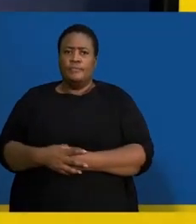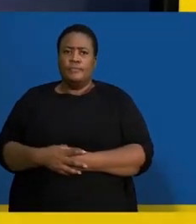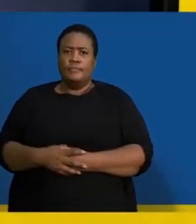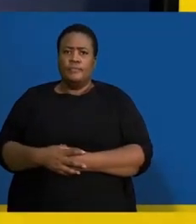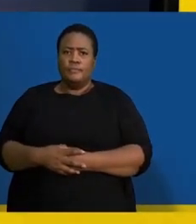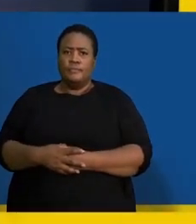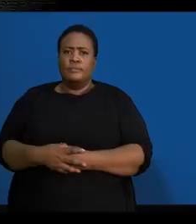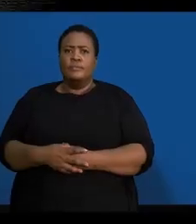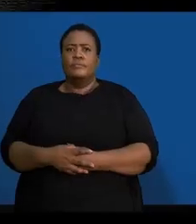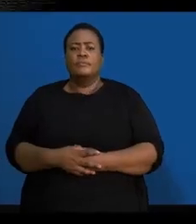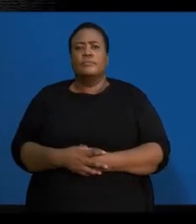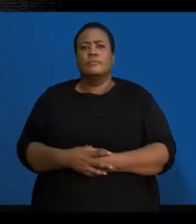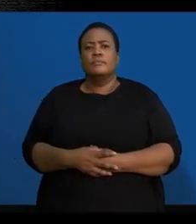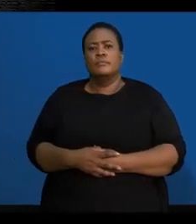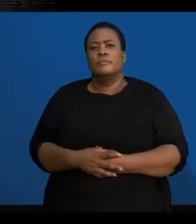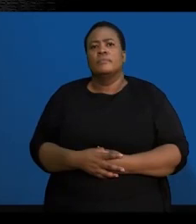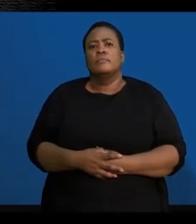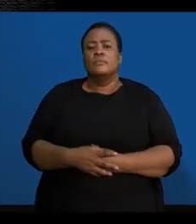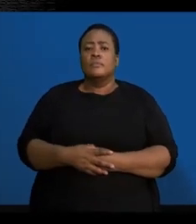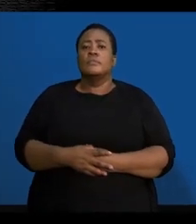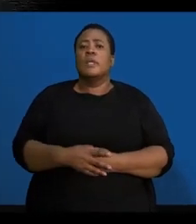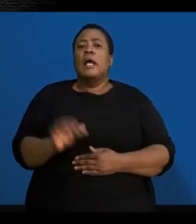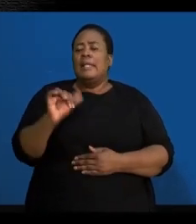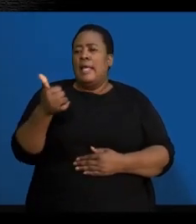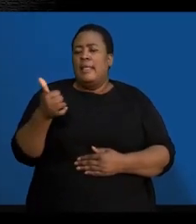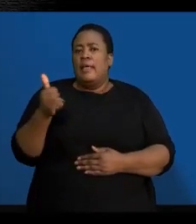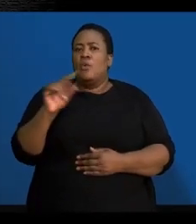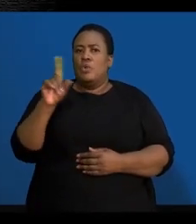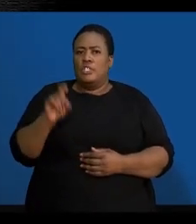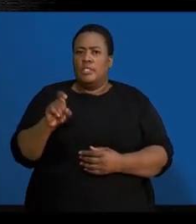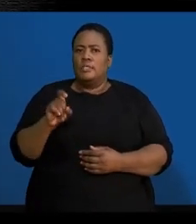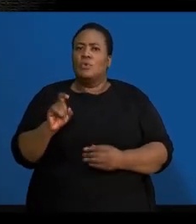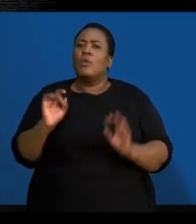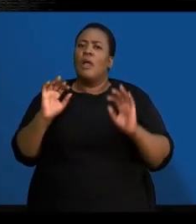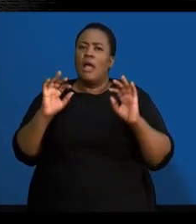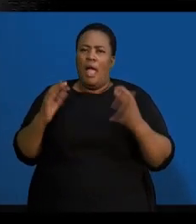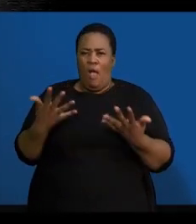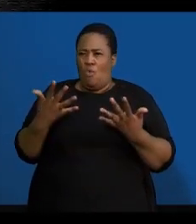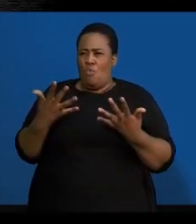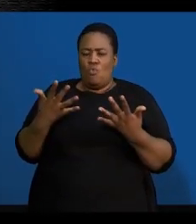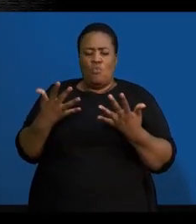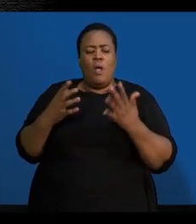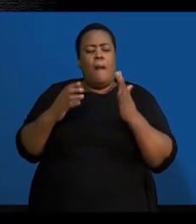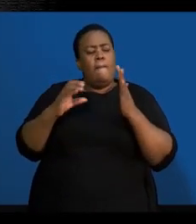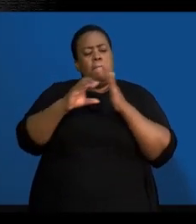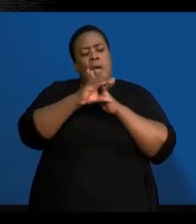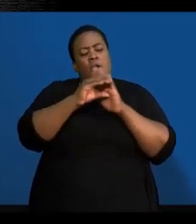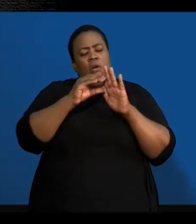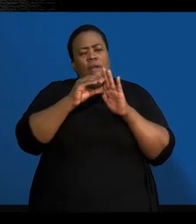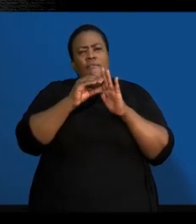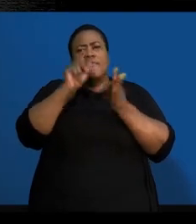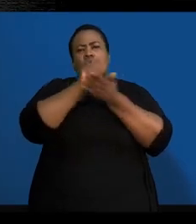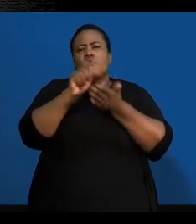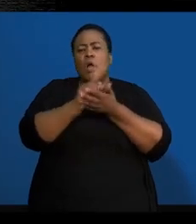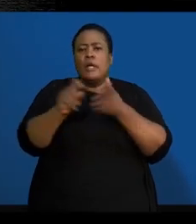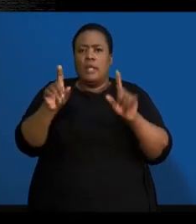source. Now, another question was how to answer or write paragraph questions. You have to